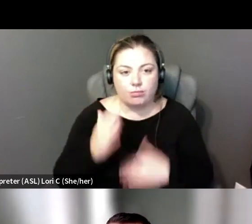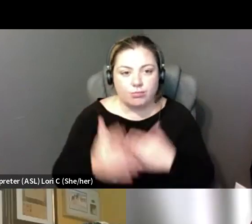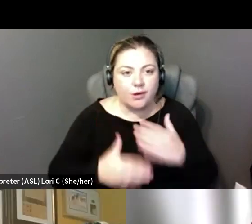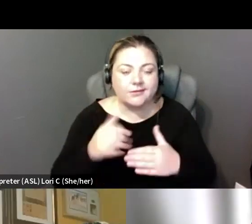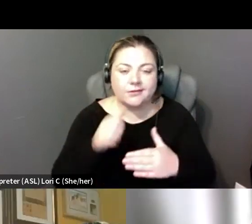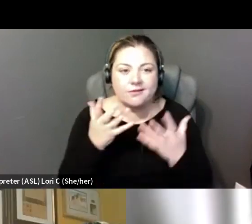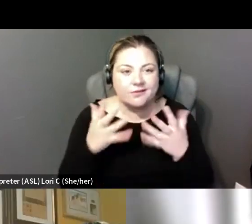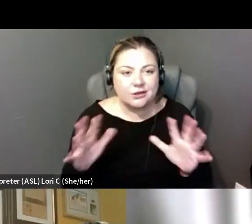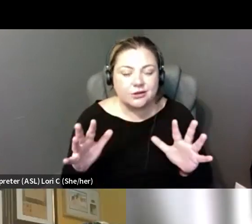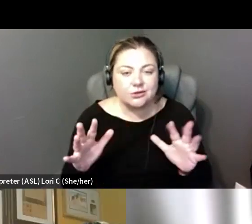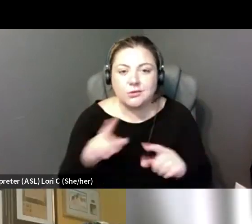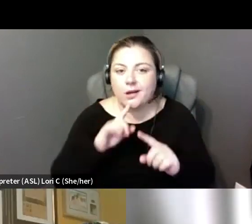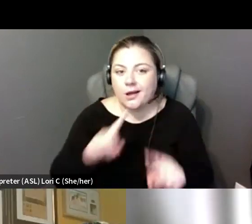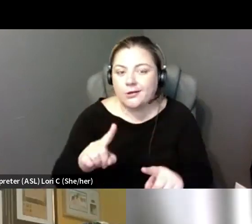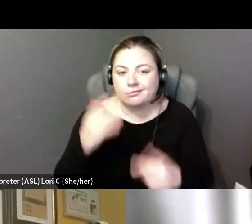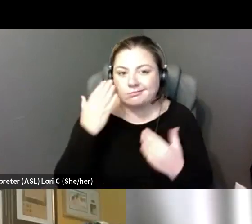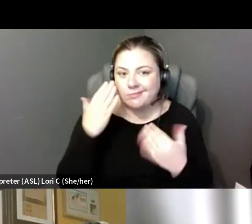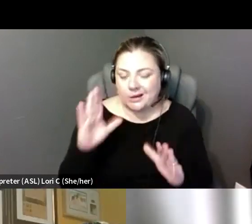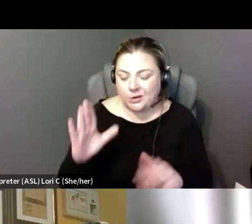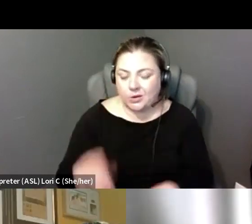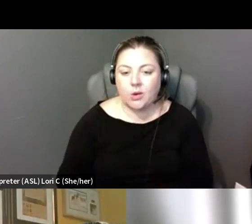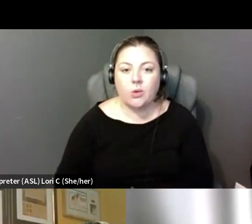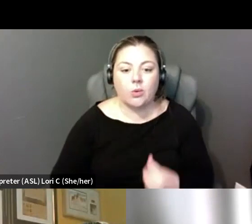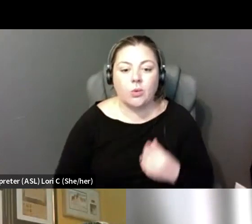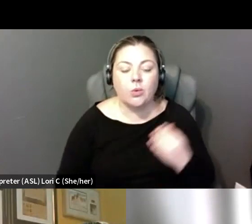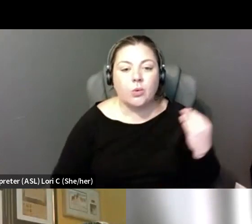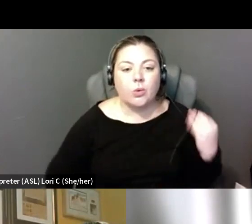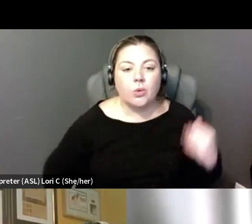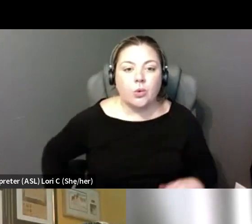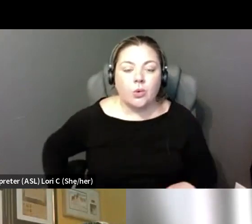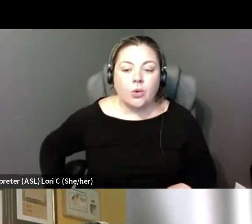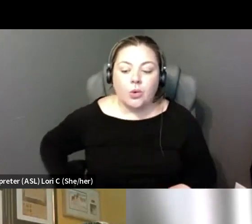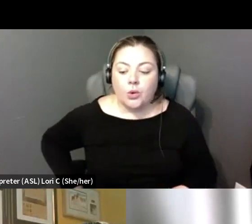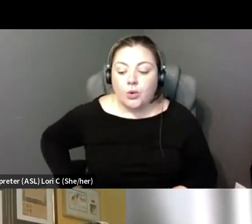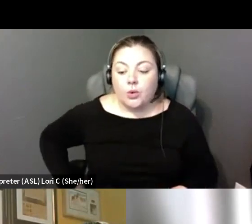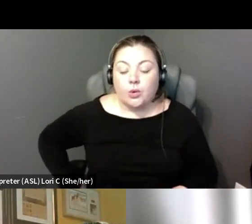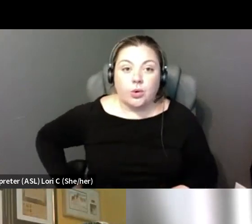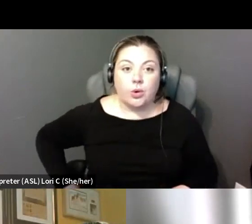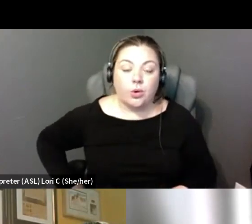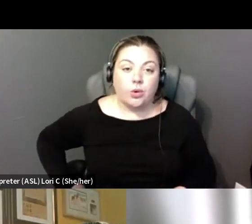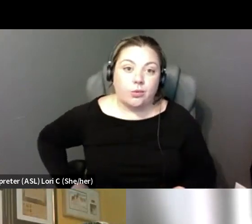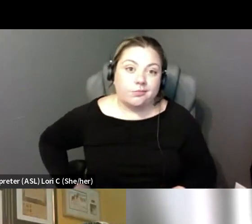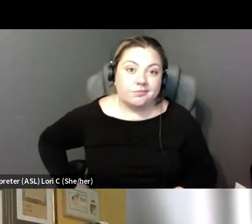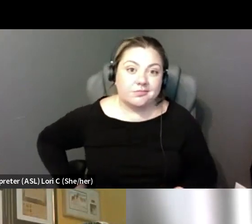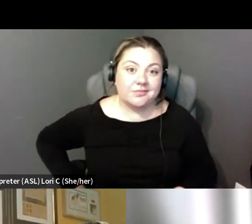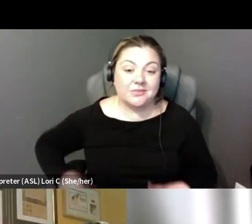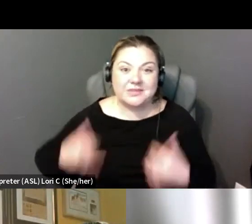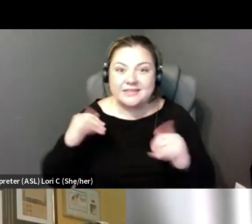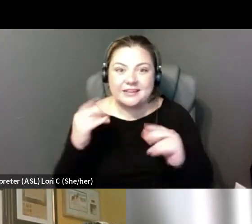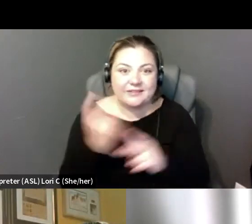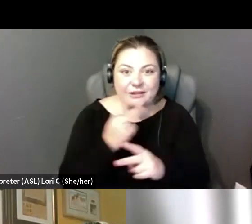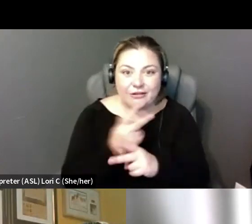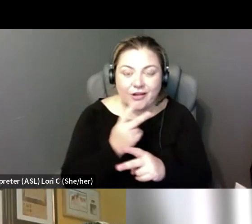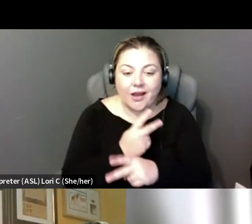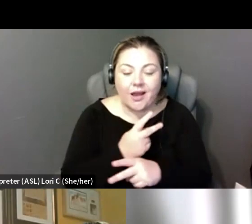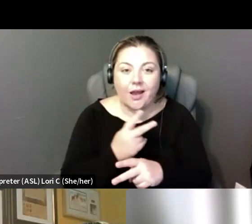But I do think that this kind of takes a different form depending on whatever decisions are made along the way. So kind of tough to say. I would say for